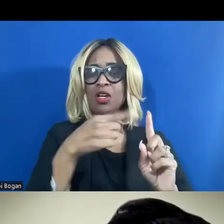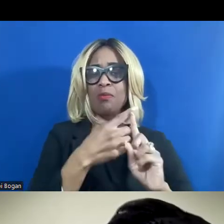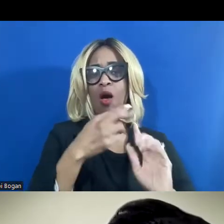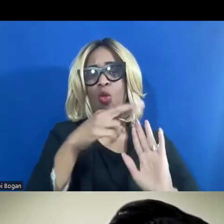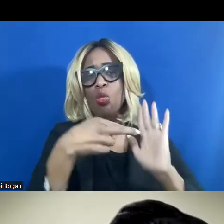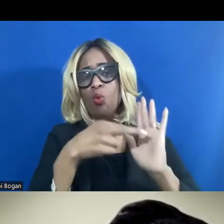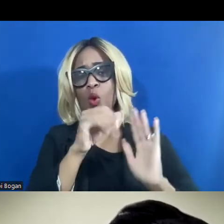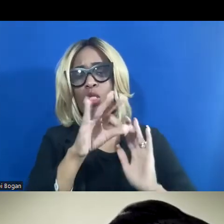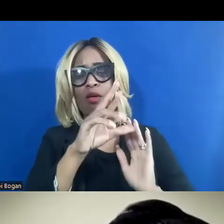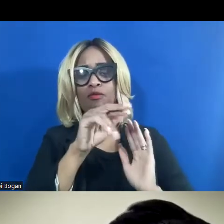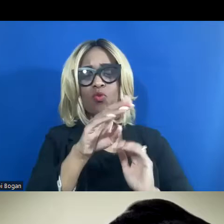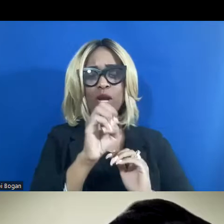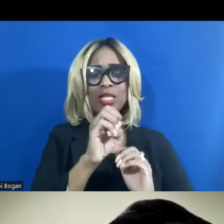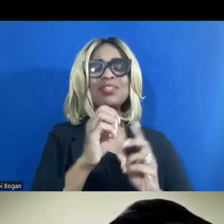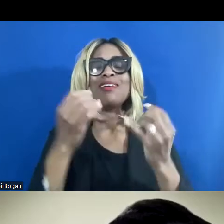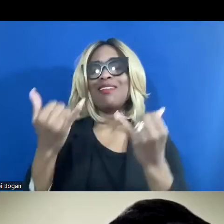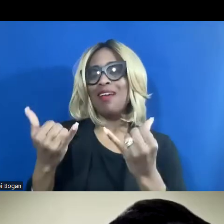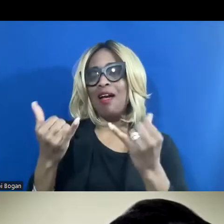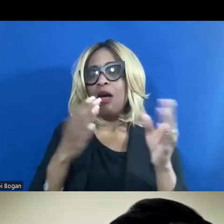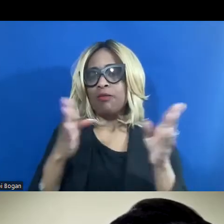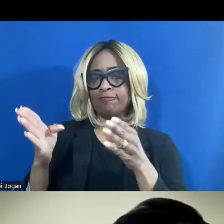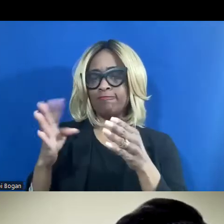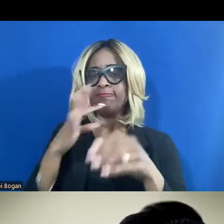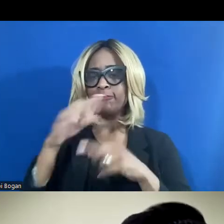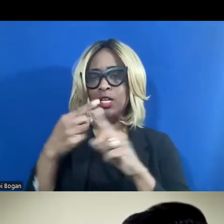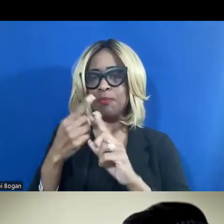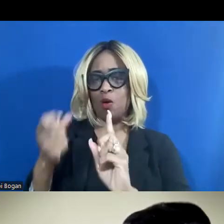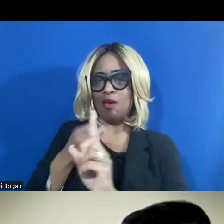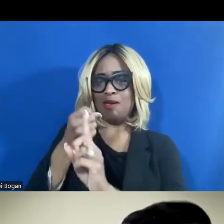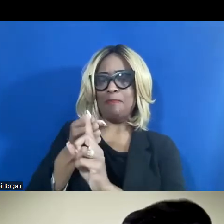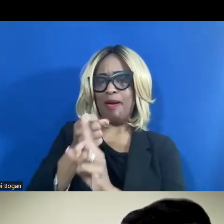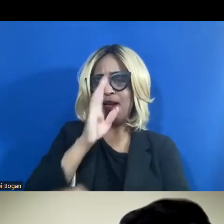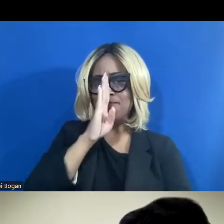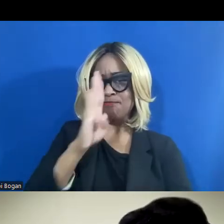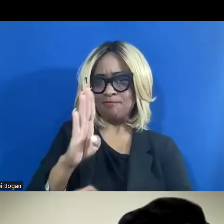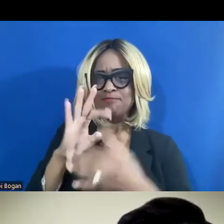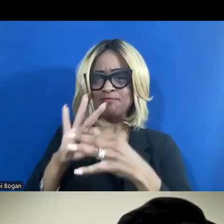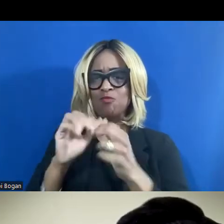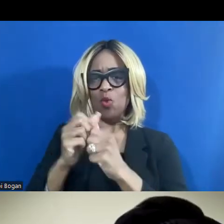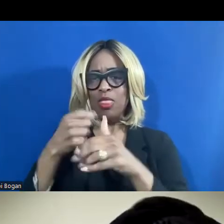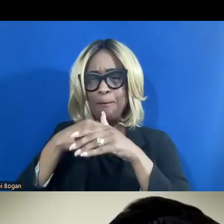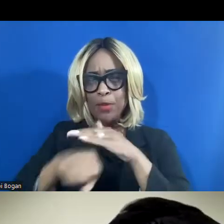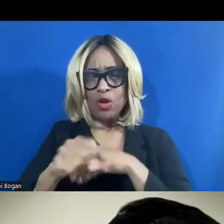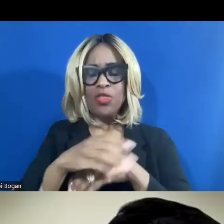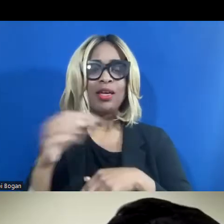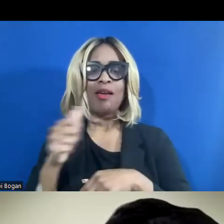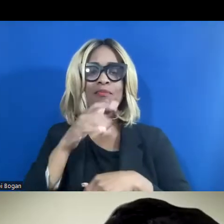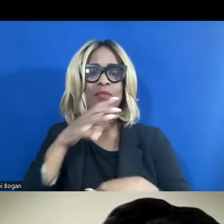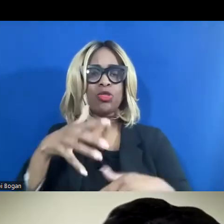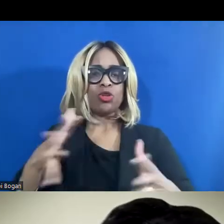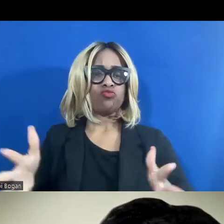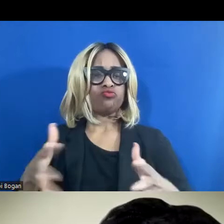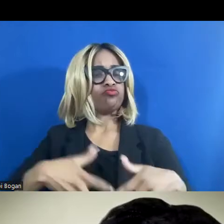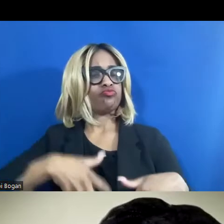race, let's talk about some of the impacts directly tied to birthing and maternal health outcomes.